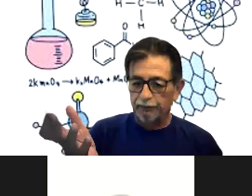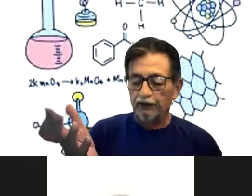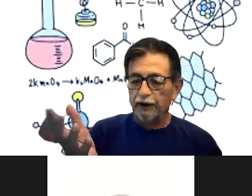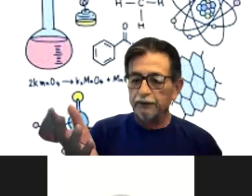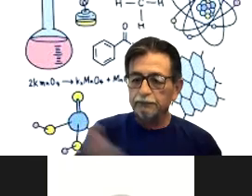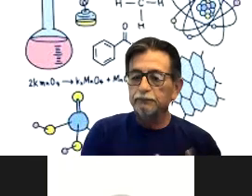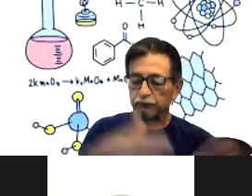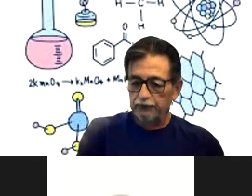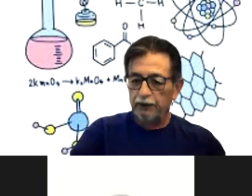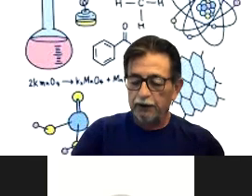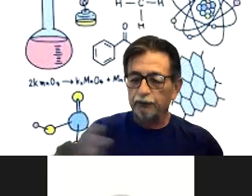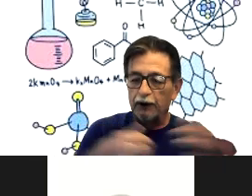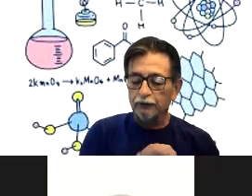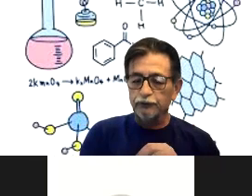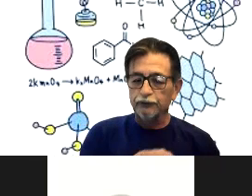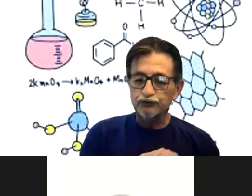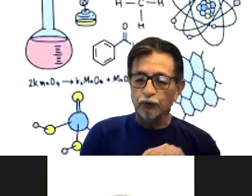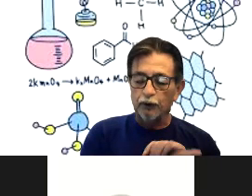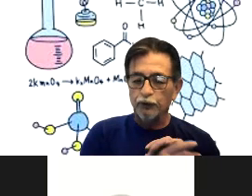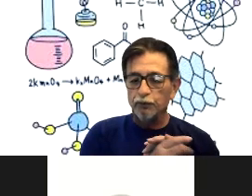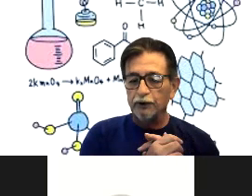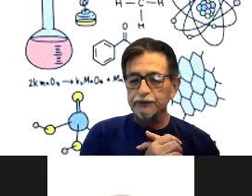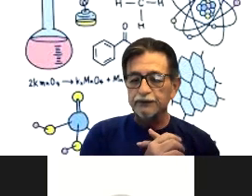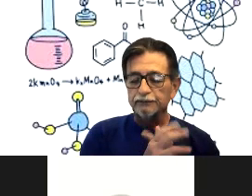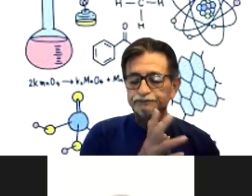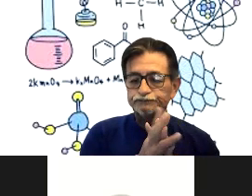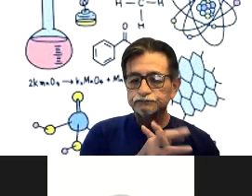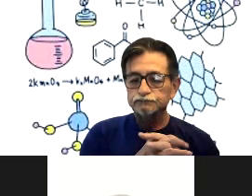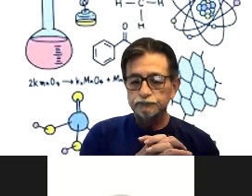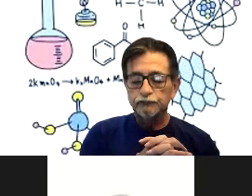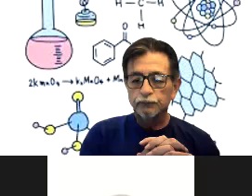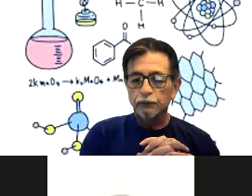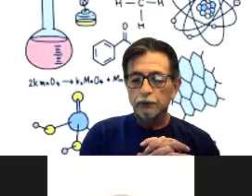they separate en route to the store and when you purchase